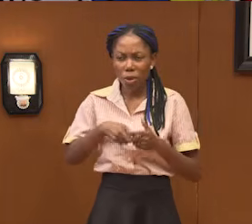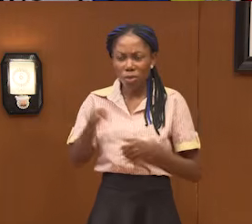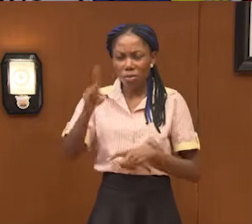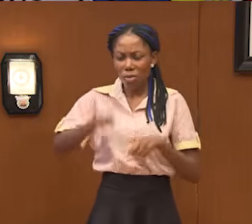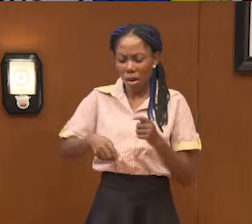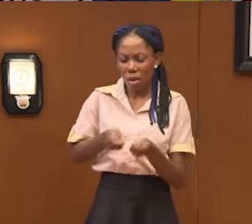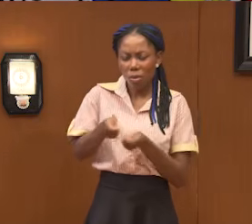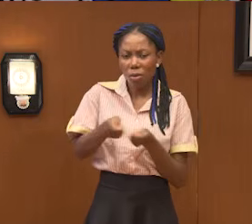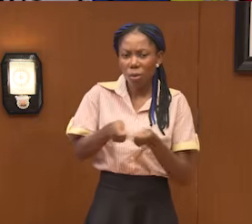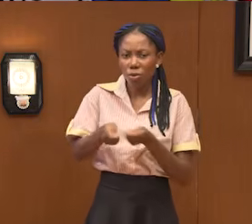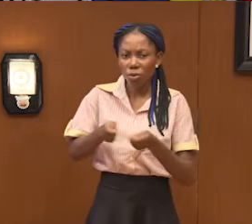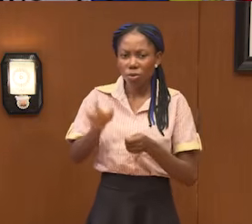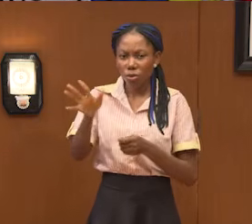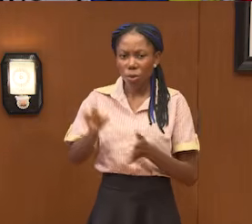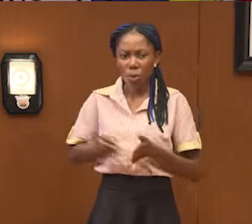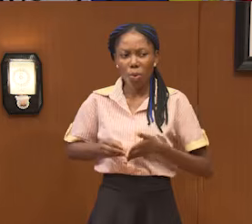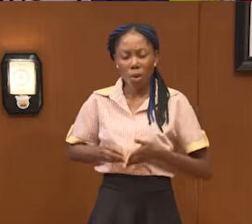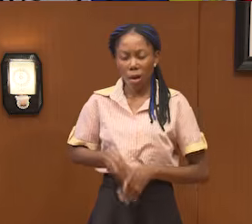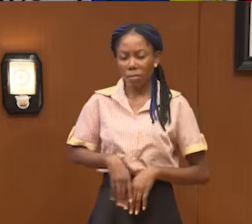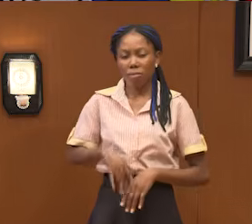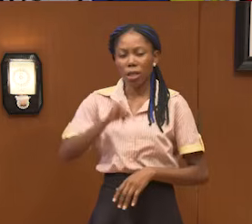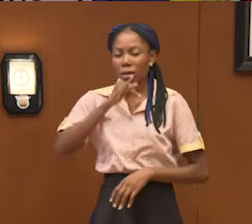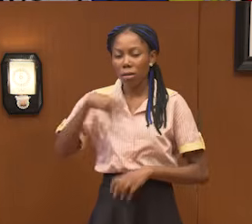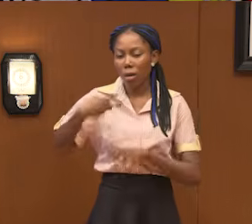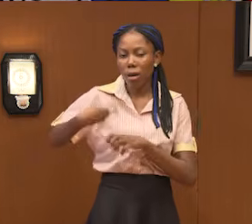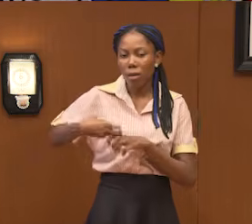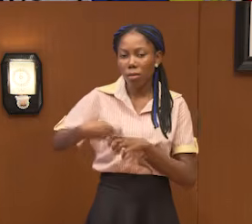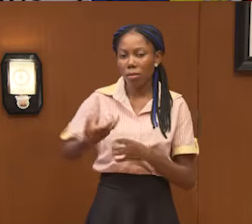control your temper. It's a big problem.